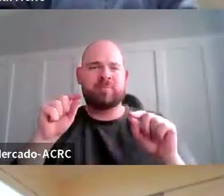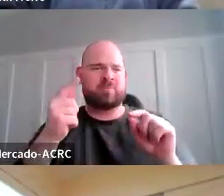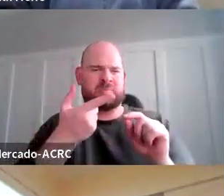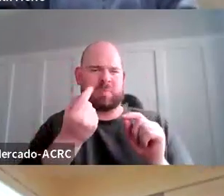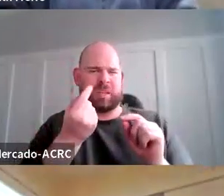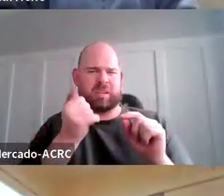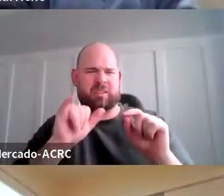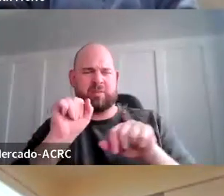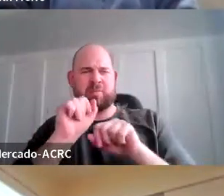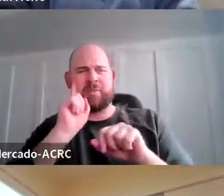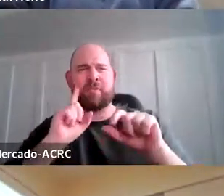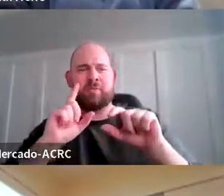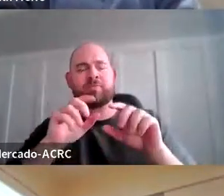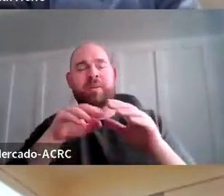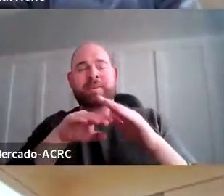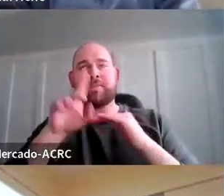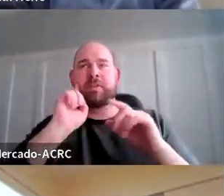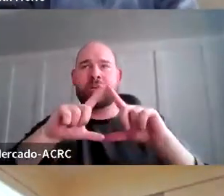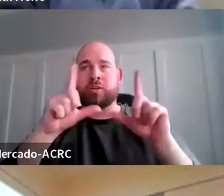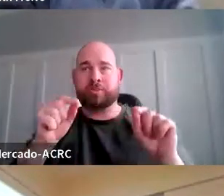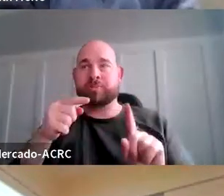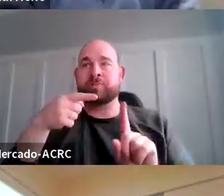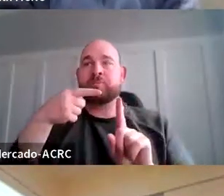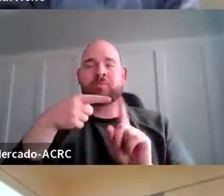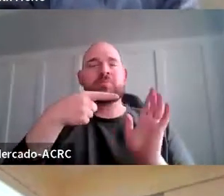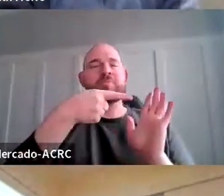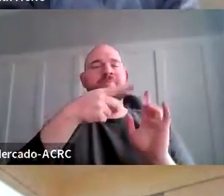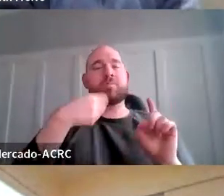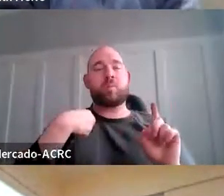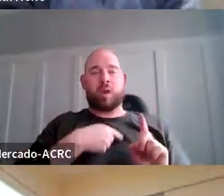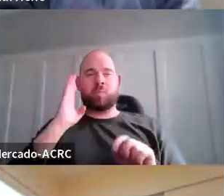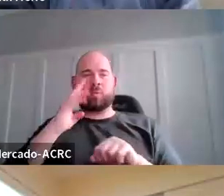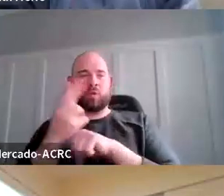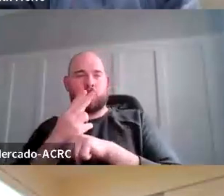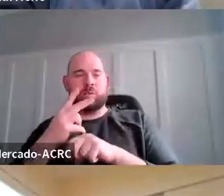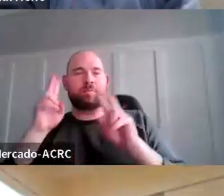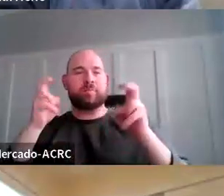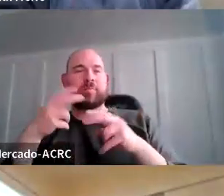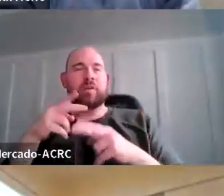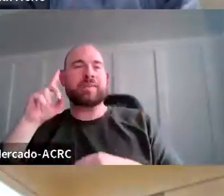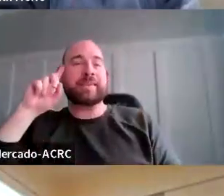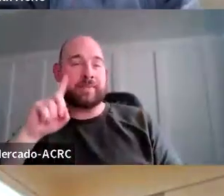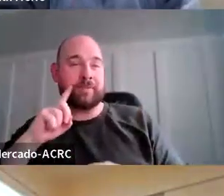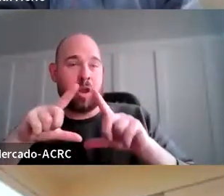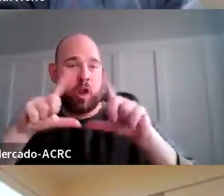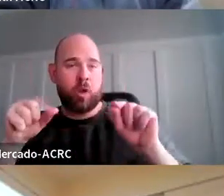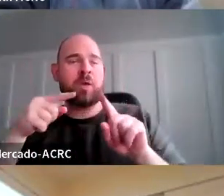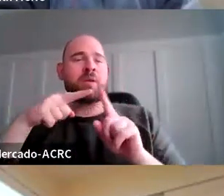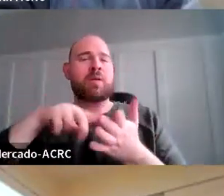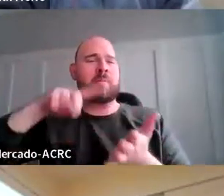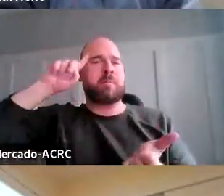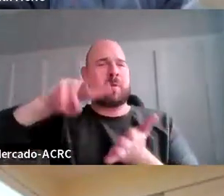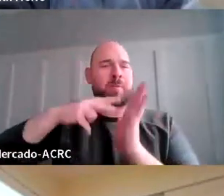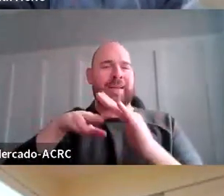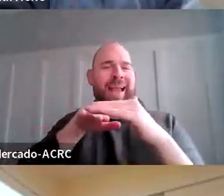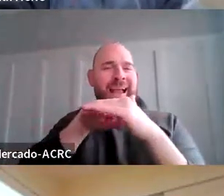weren't able to see it, I'm sorry, it's the Invisible Accessibility Deaf Card and how it works. So we're going to